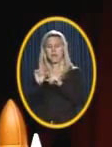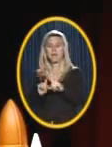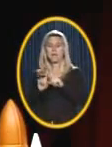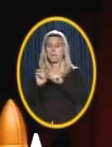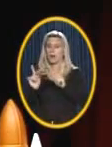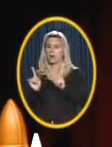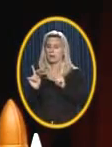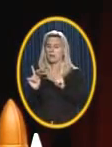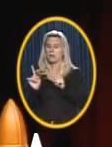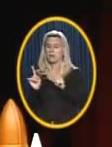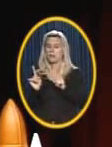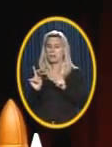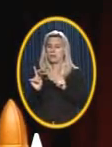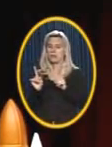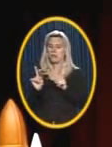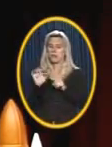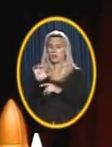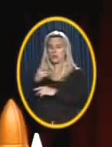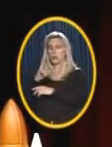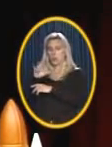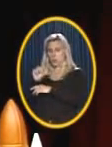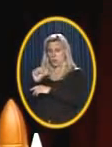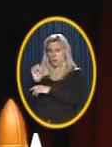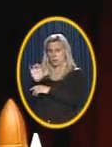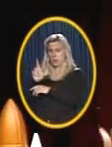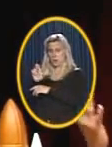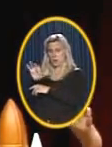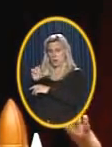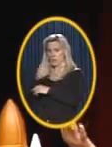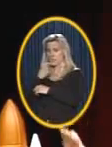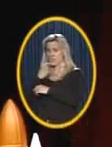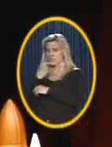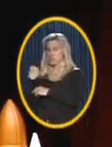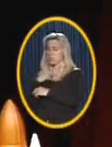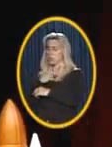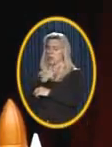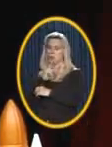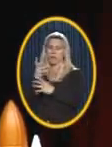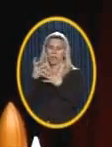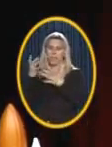But as Chris Kraft said after we got back, we were infinitely smarter